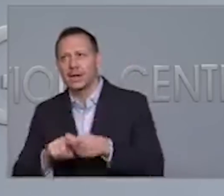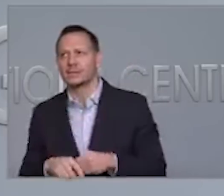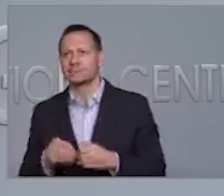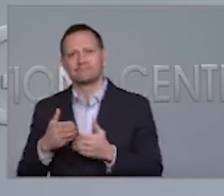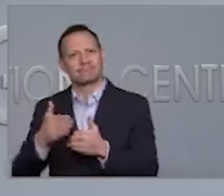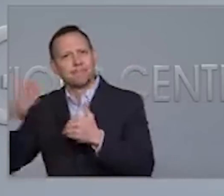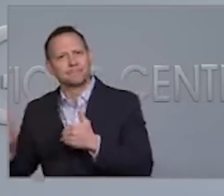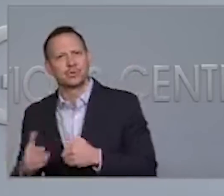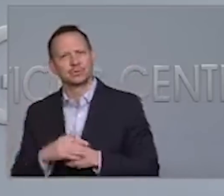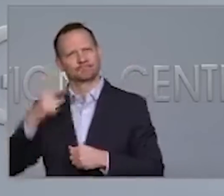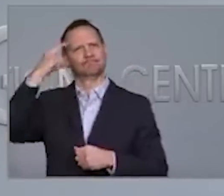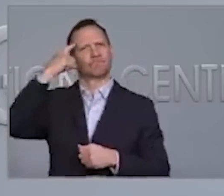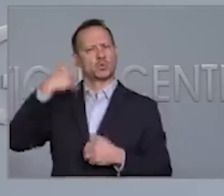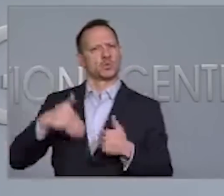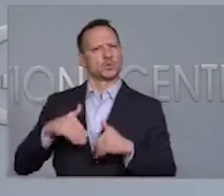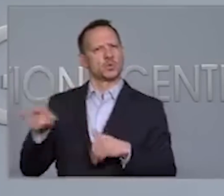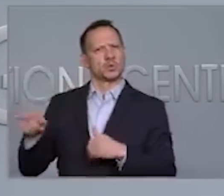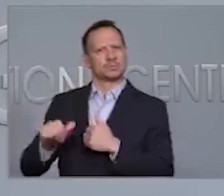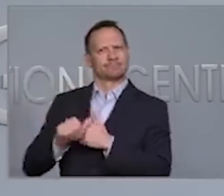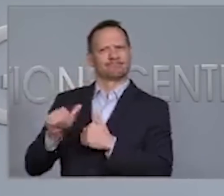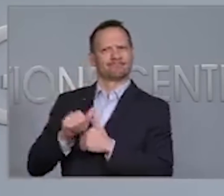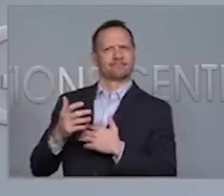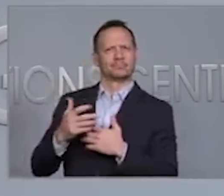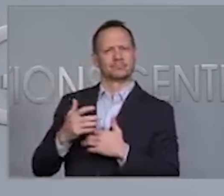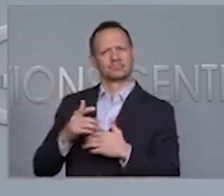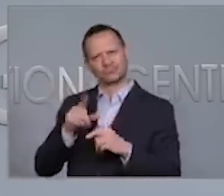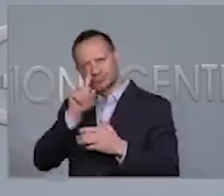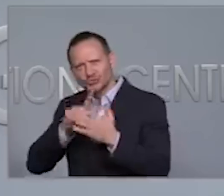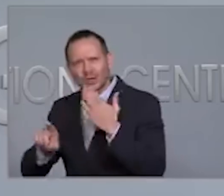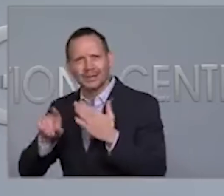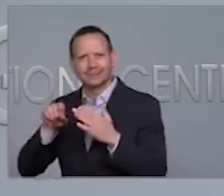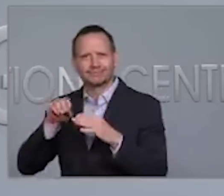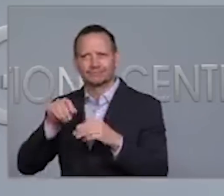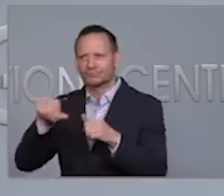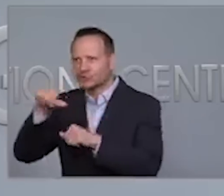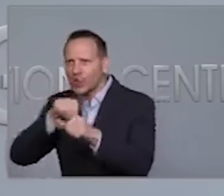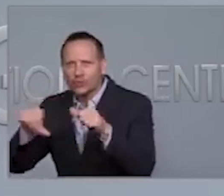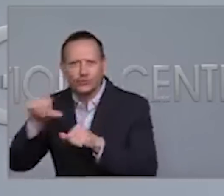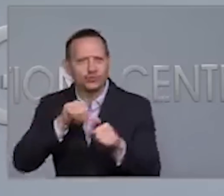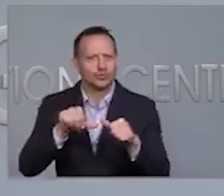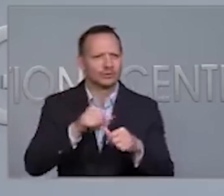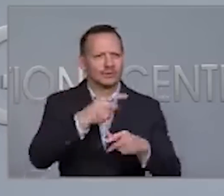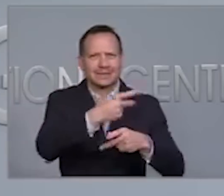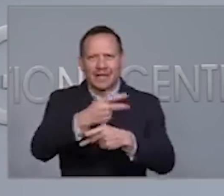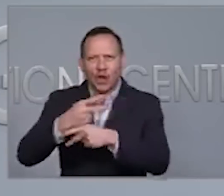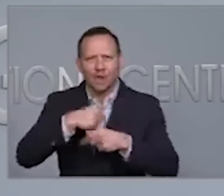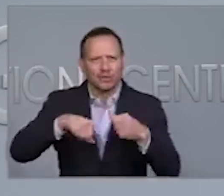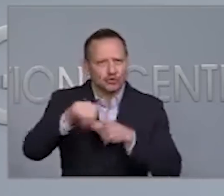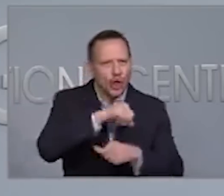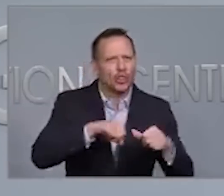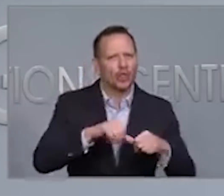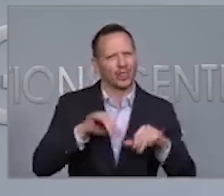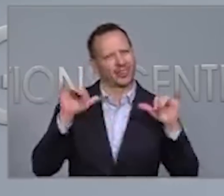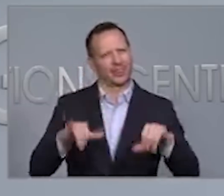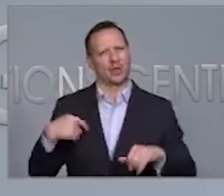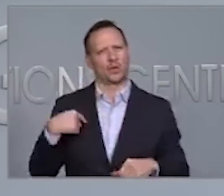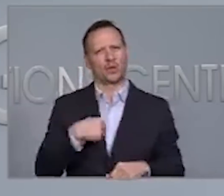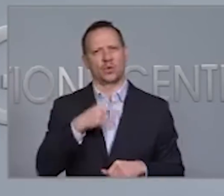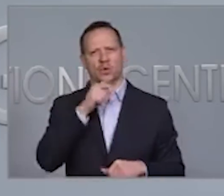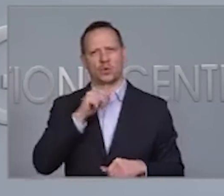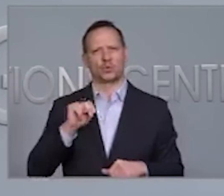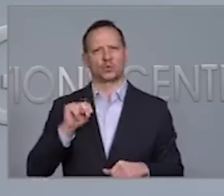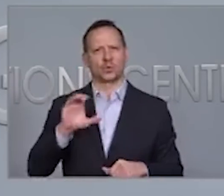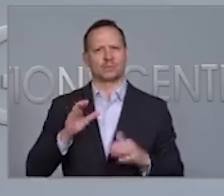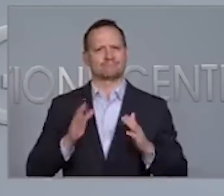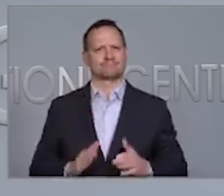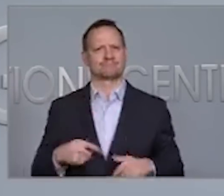check up on them, make sure that they're prepared as well. Taking care of each other, that's what North Carolinians do.